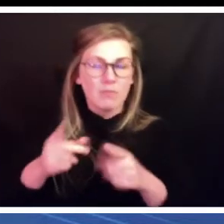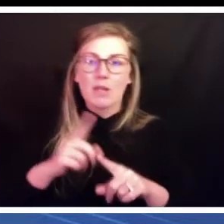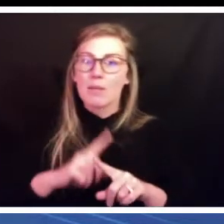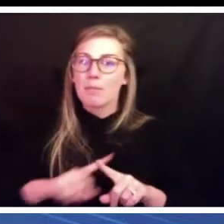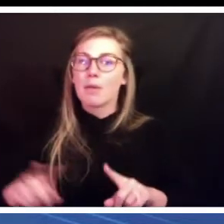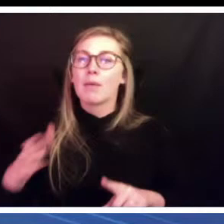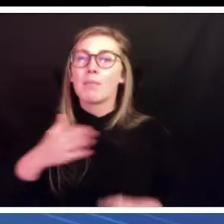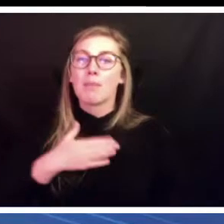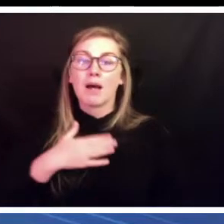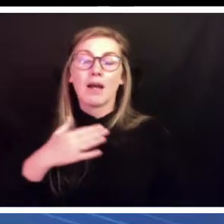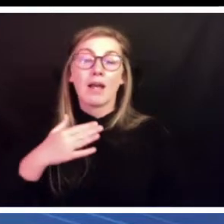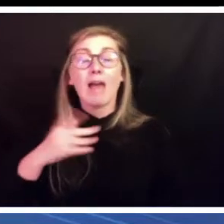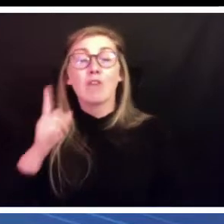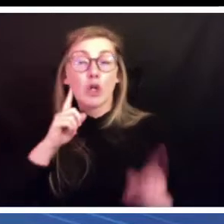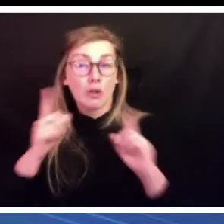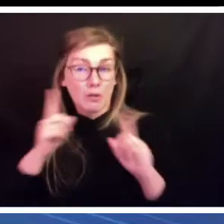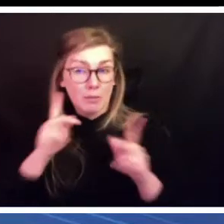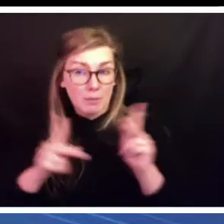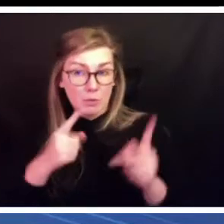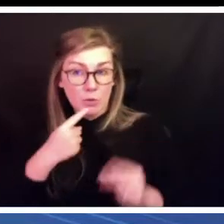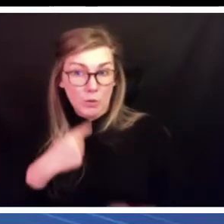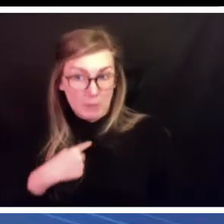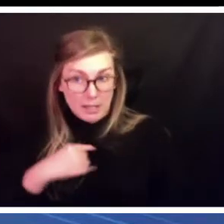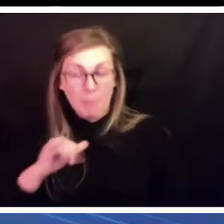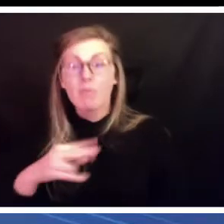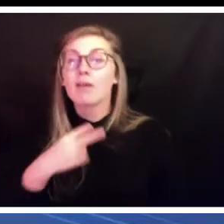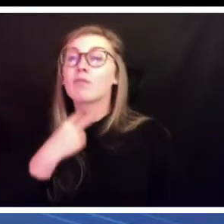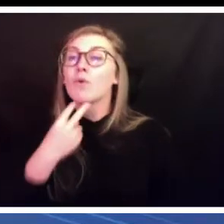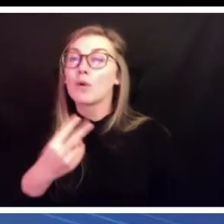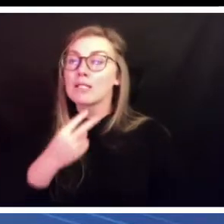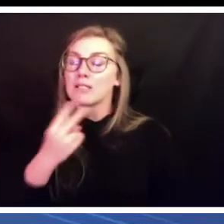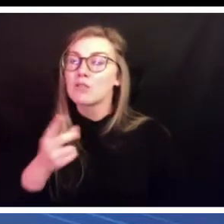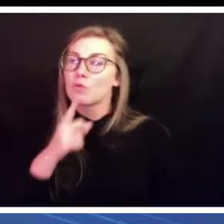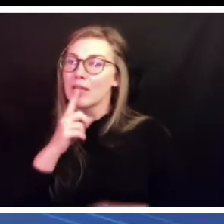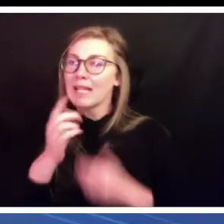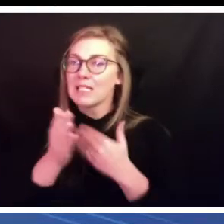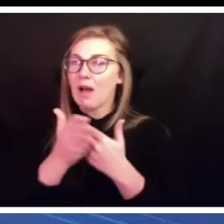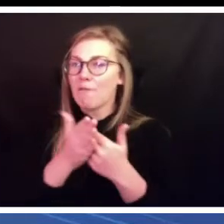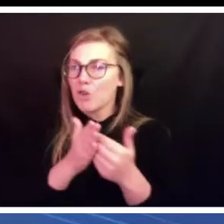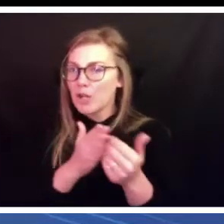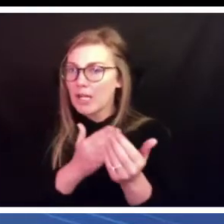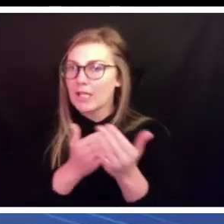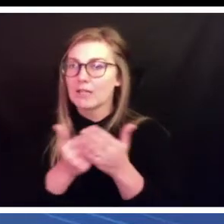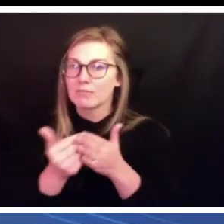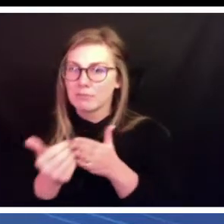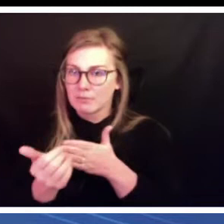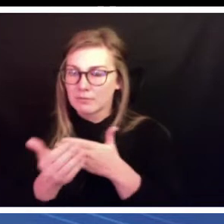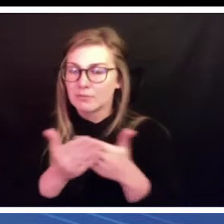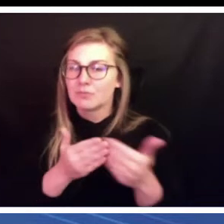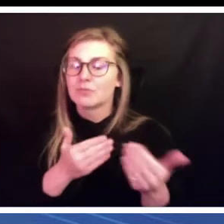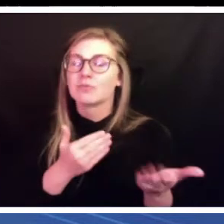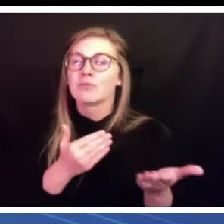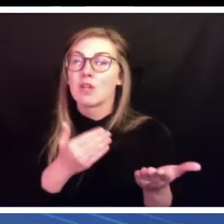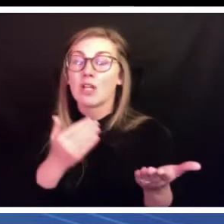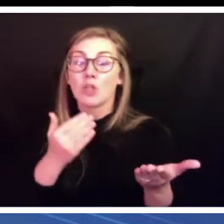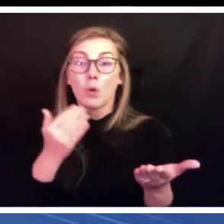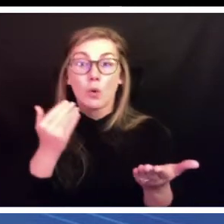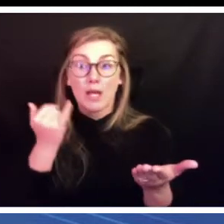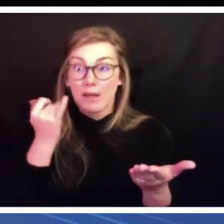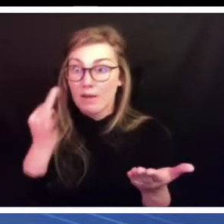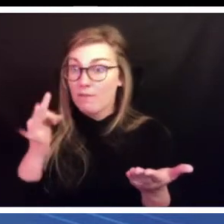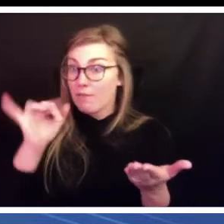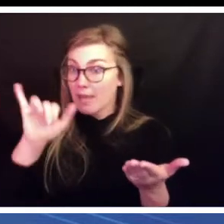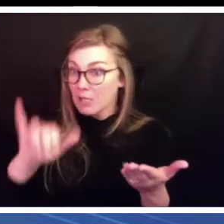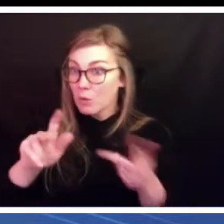very comforting. And if that's what I've brought to this art form, then my goodness, I'm incredibly honored